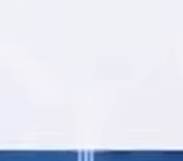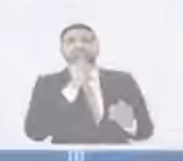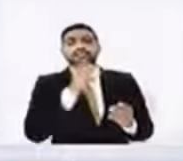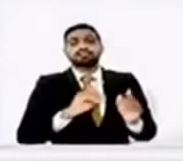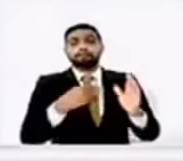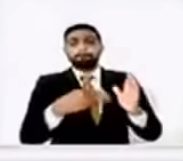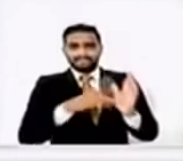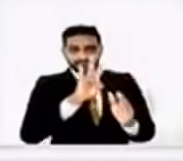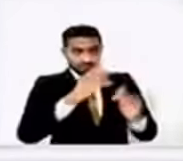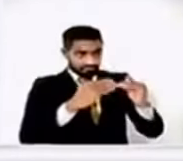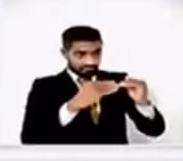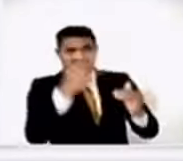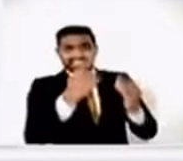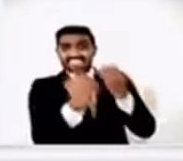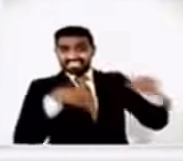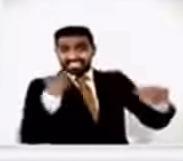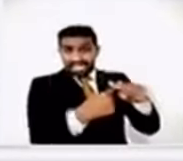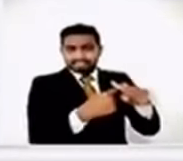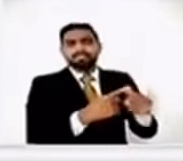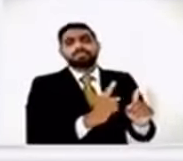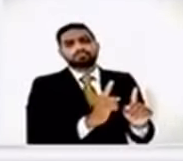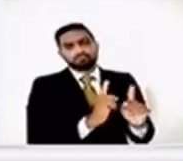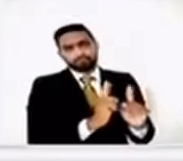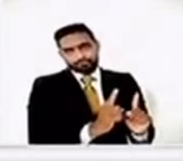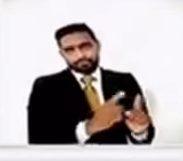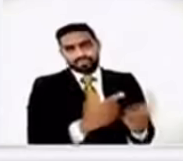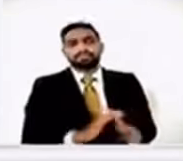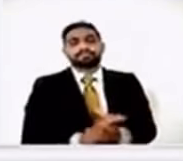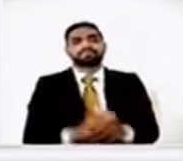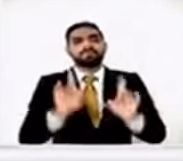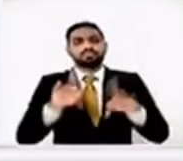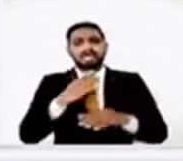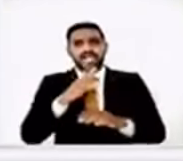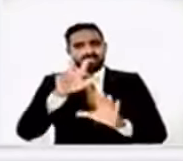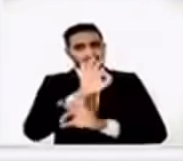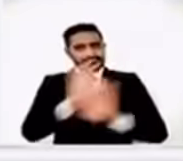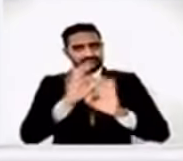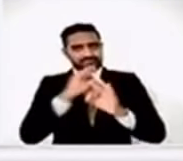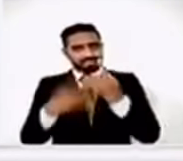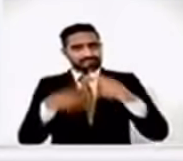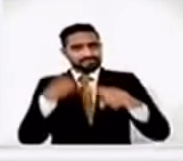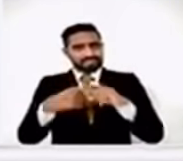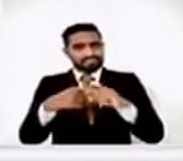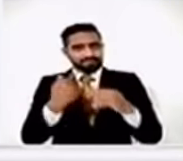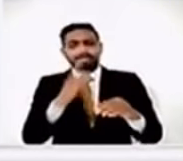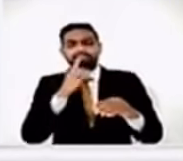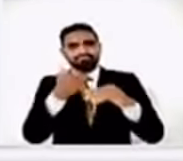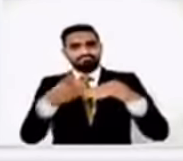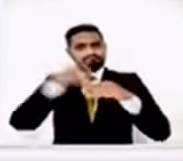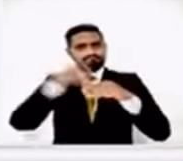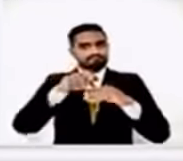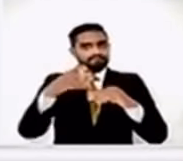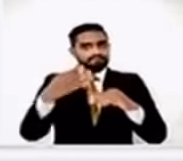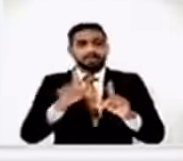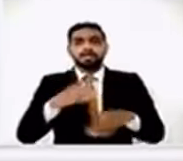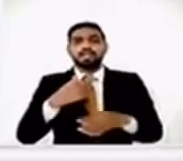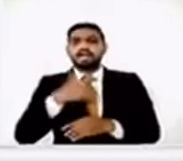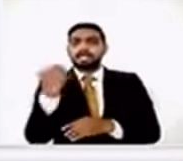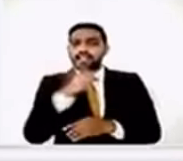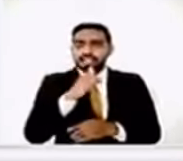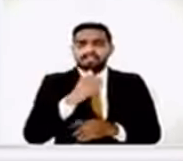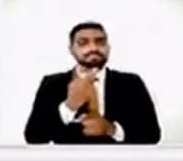goods and services tax is to be implemented to replace taxes on alcohol, cigarettes,